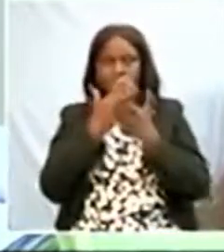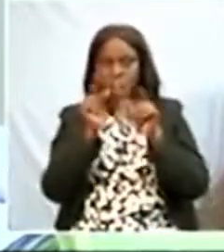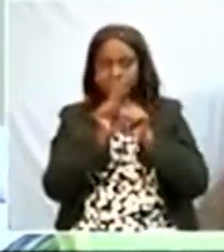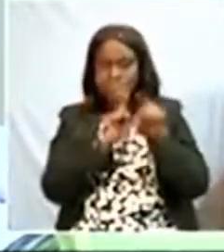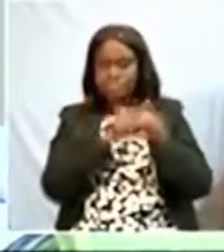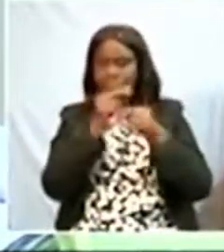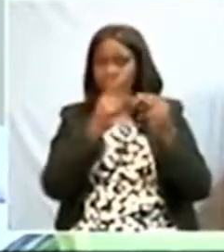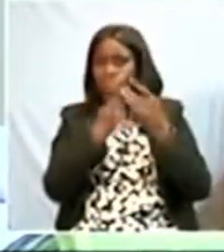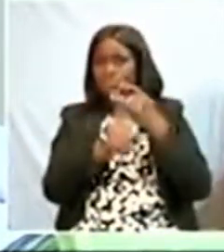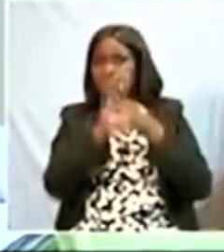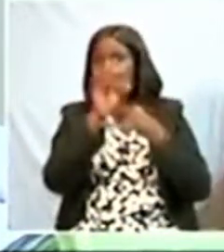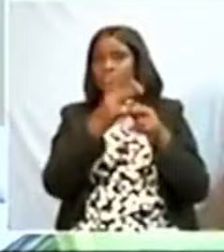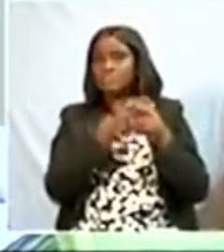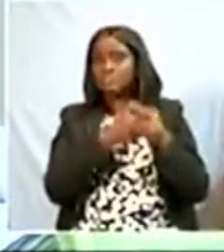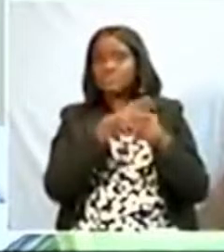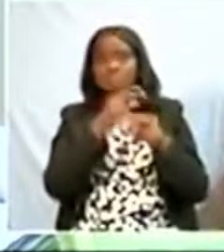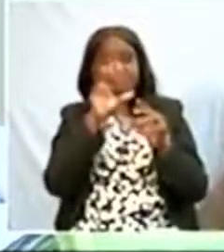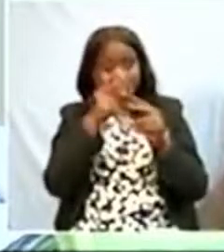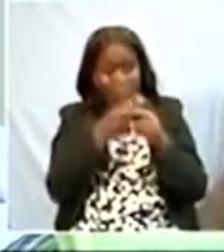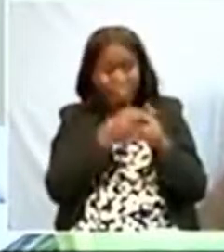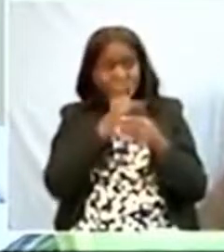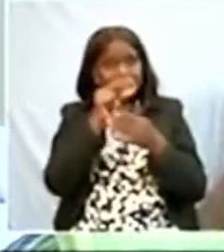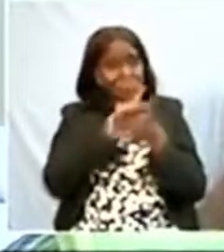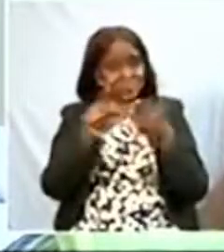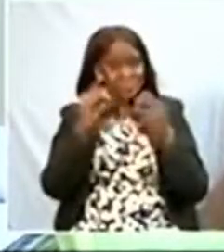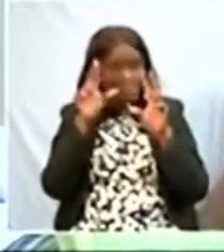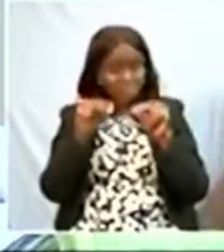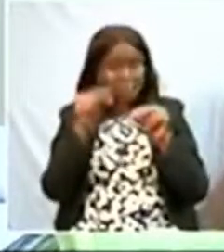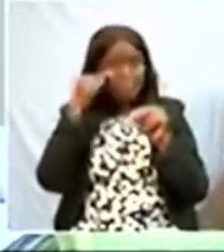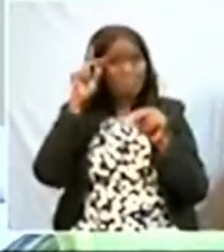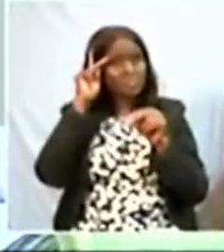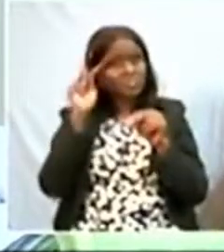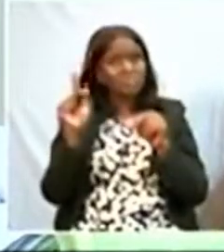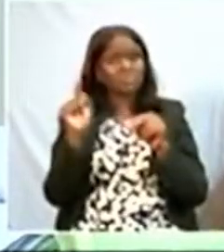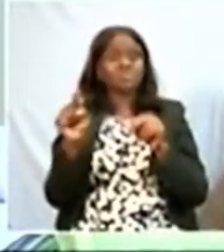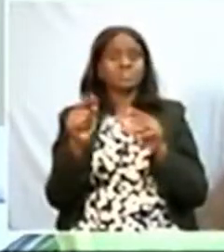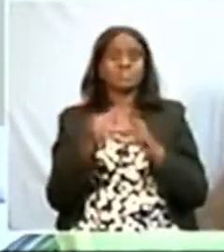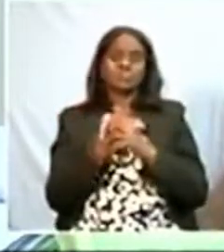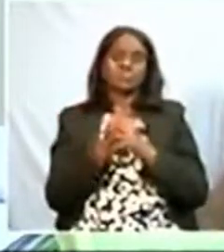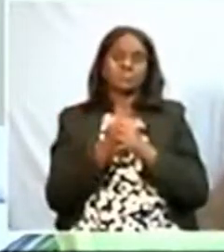8 months. Months, not weeks, for Kitwe.